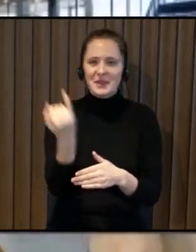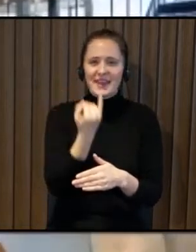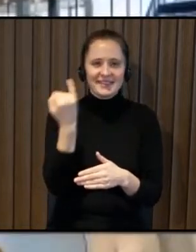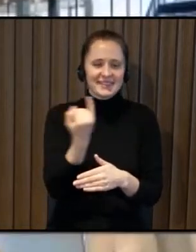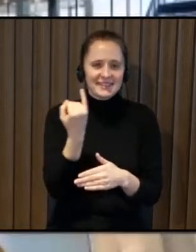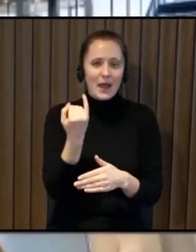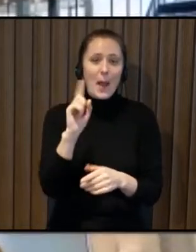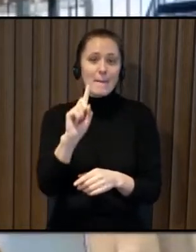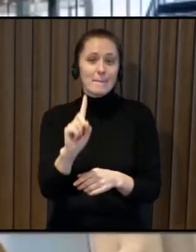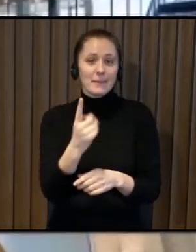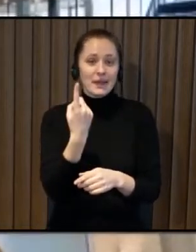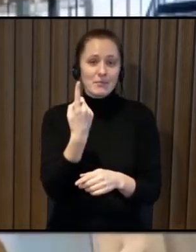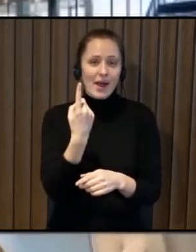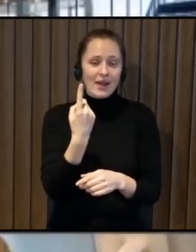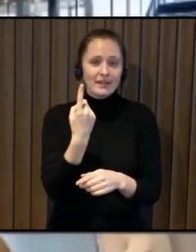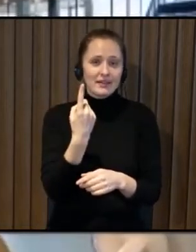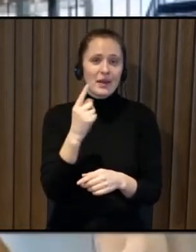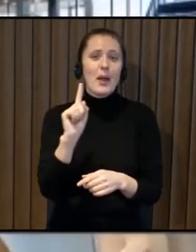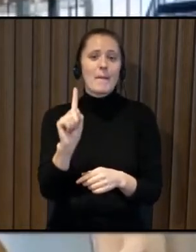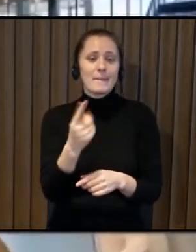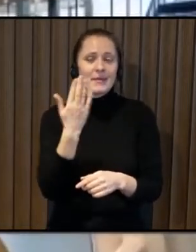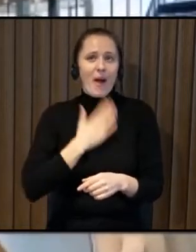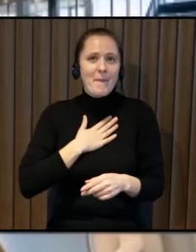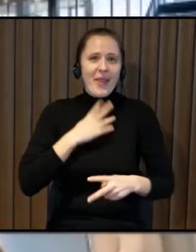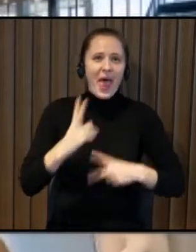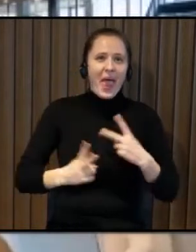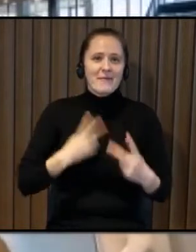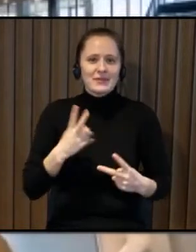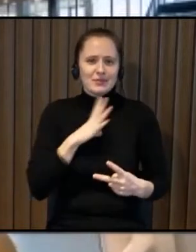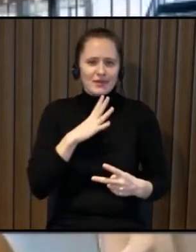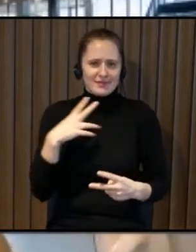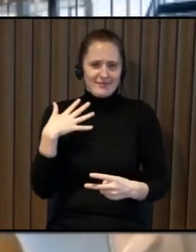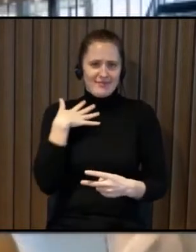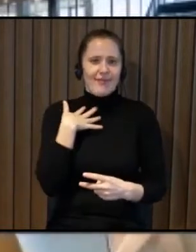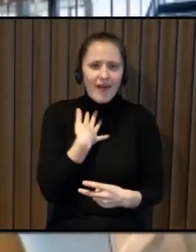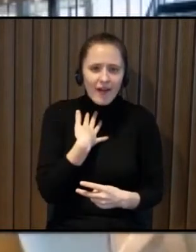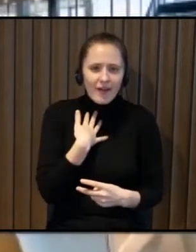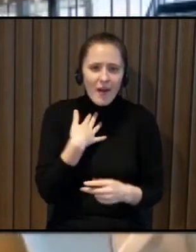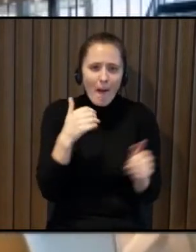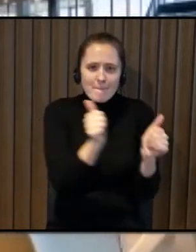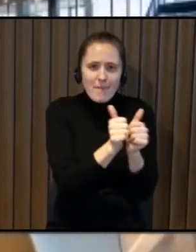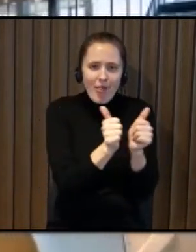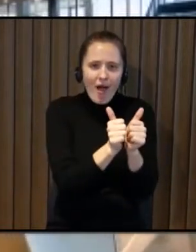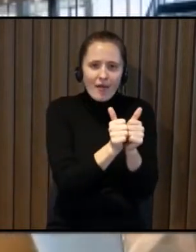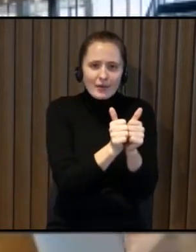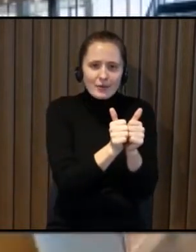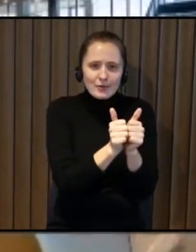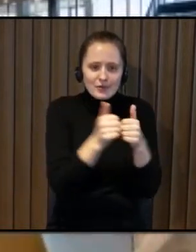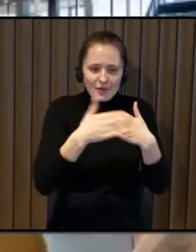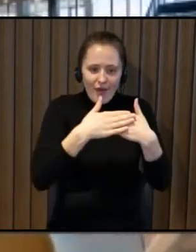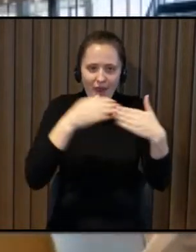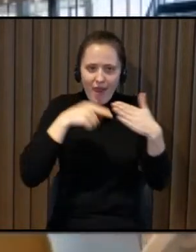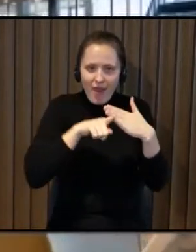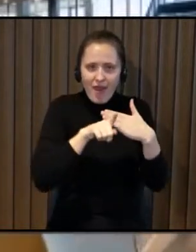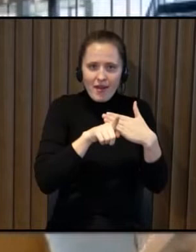was very interesting. This was the first thing that you saw. I was puzzled